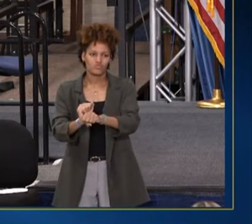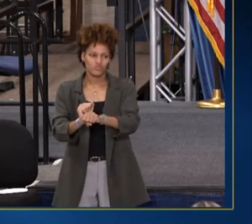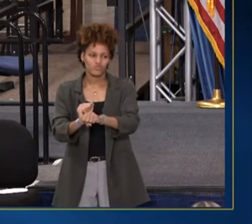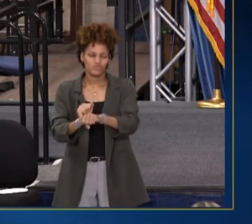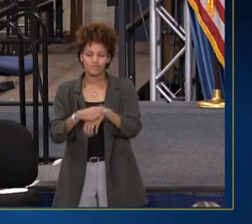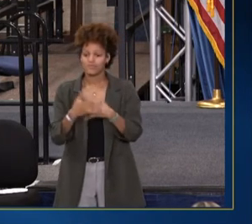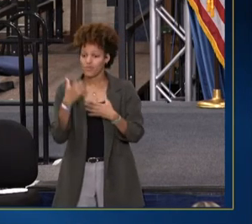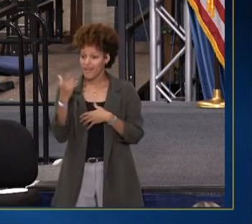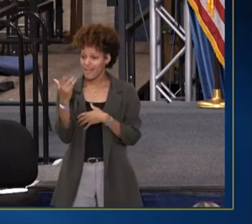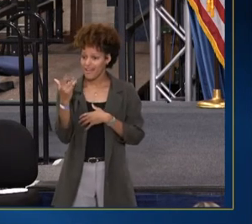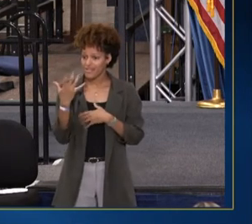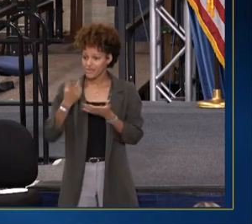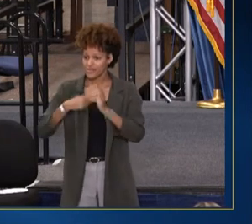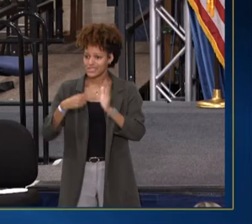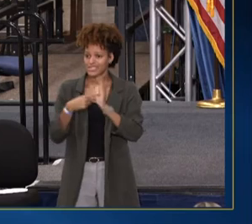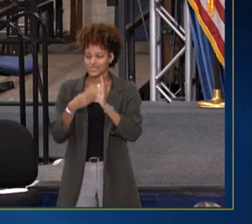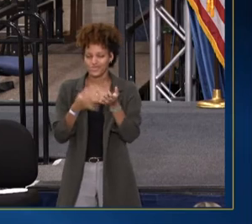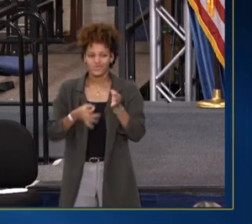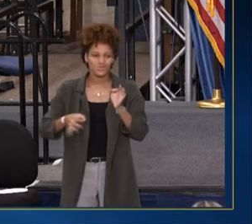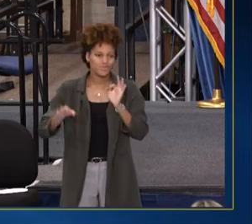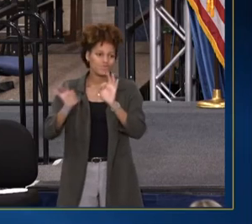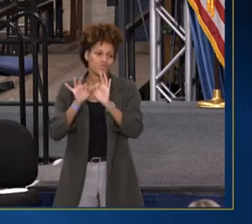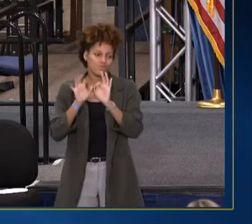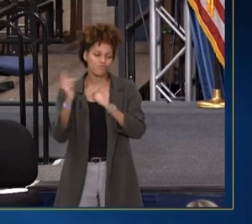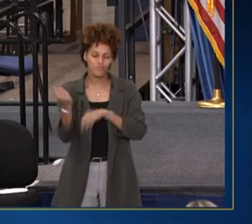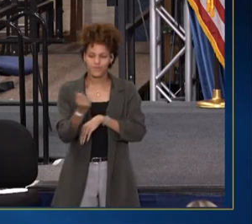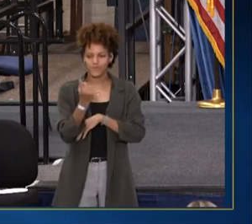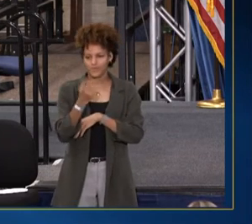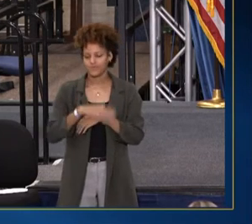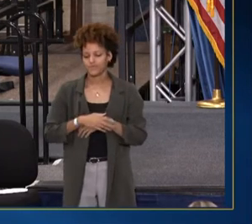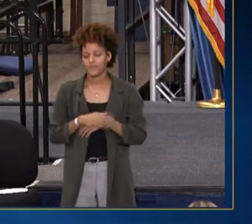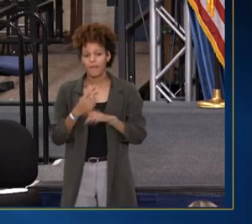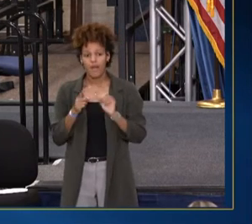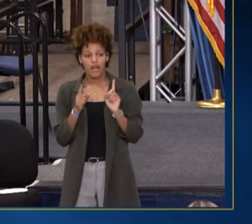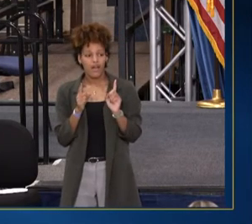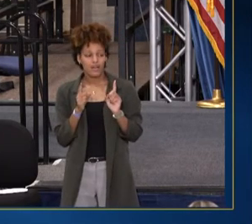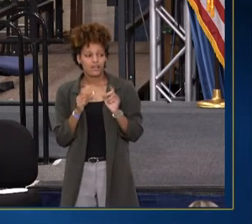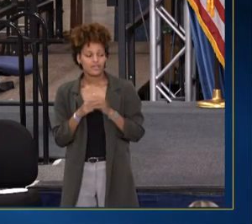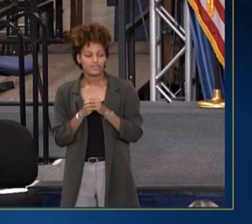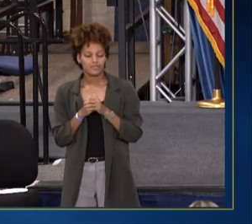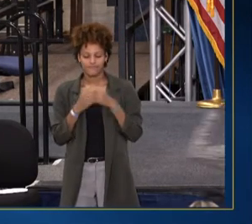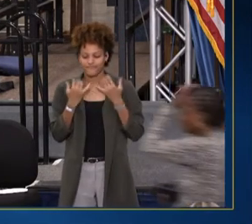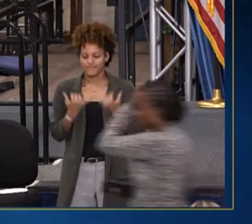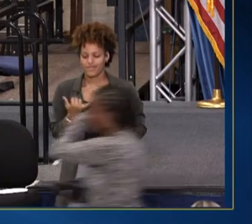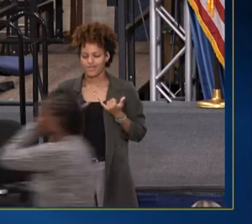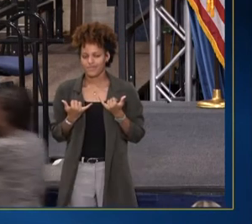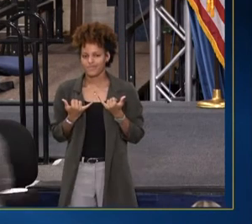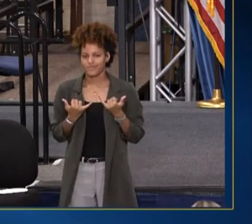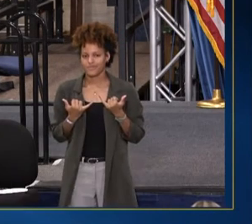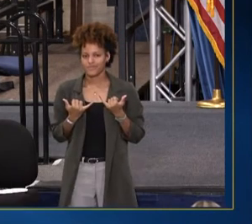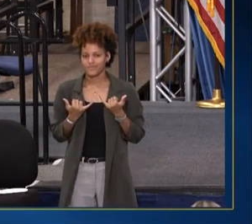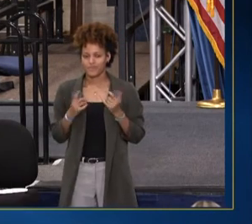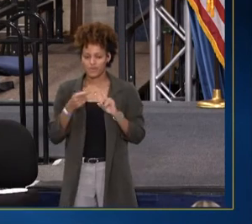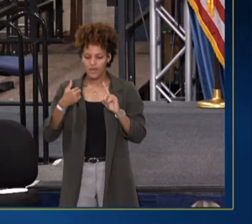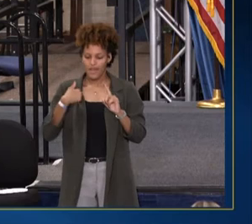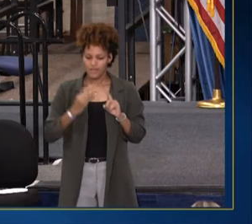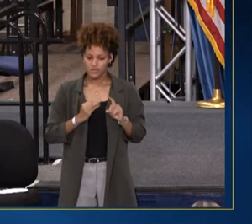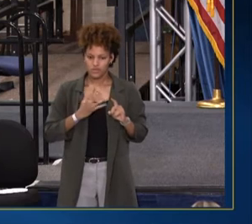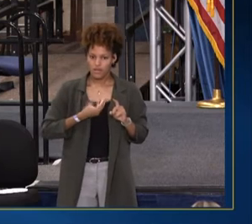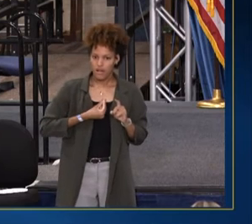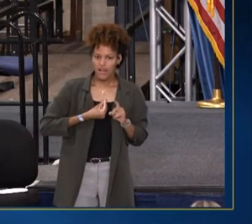because representation matters always. But particularly right now, when you have